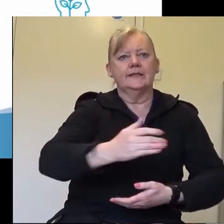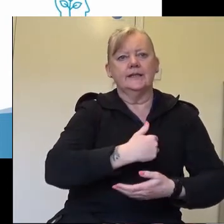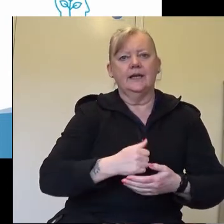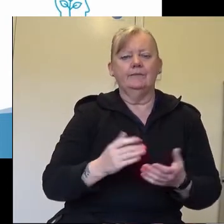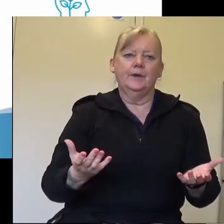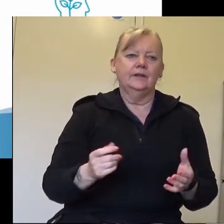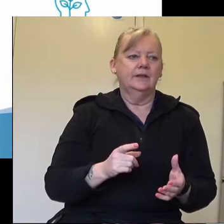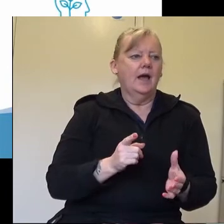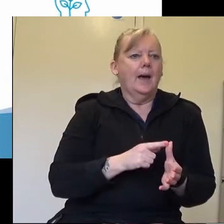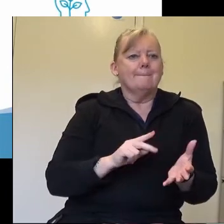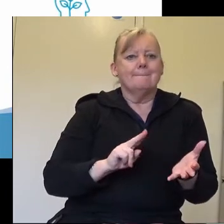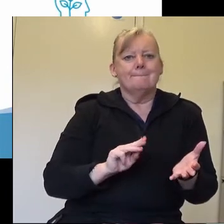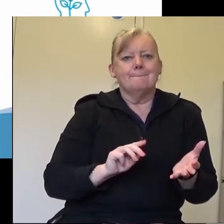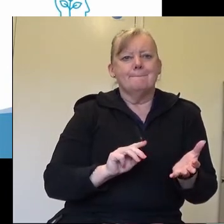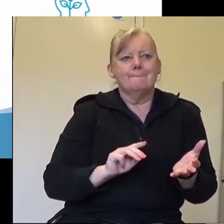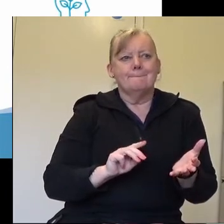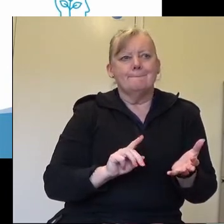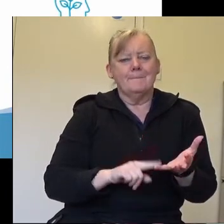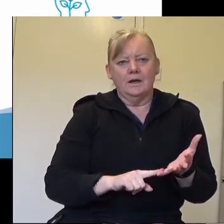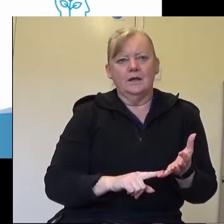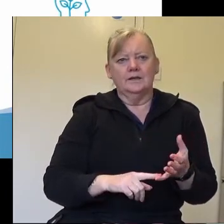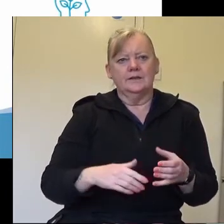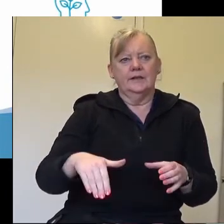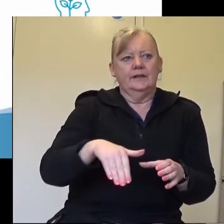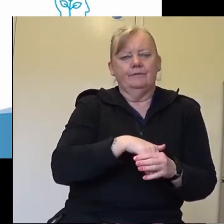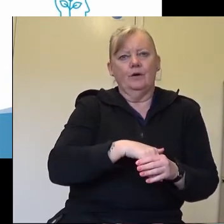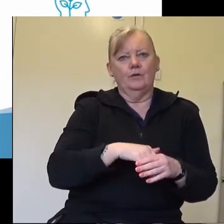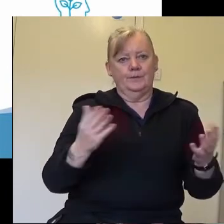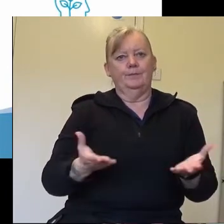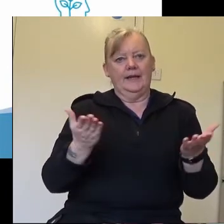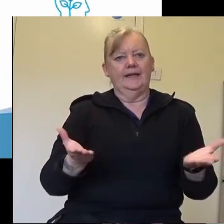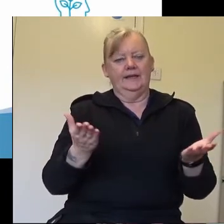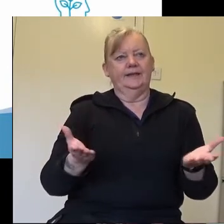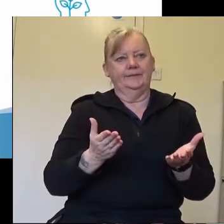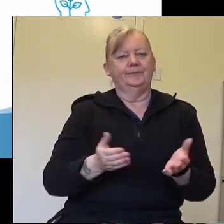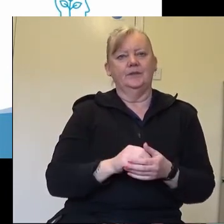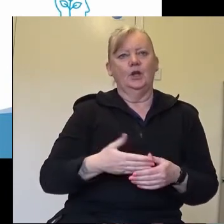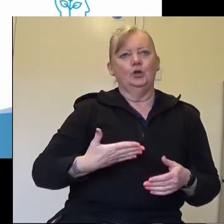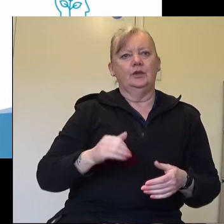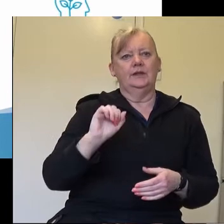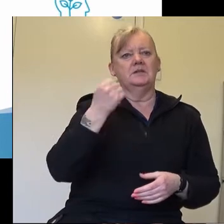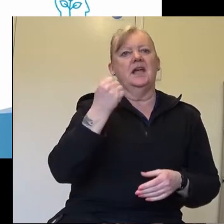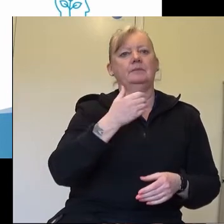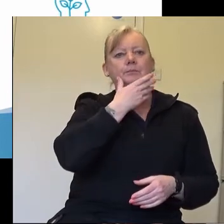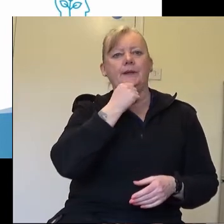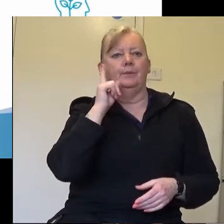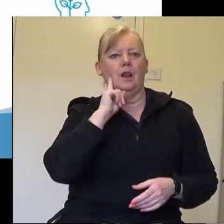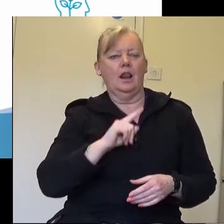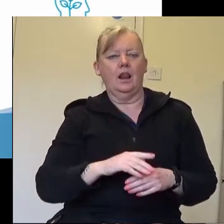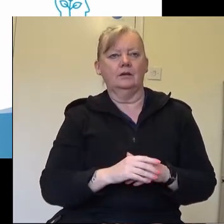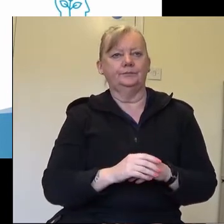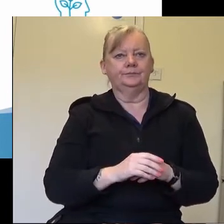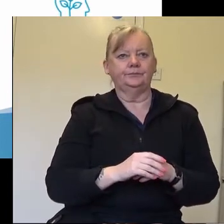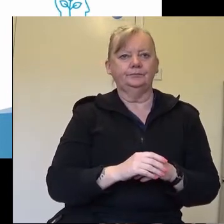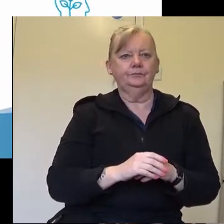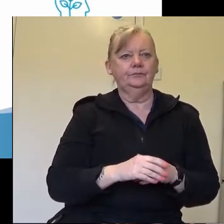time. But what is Among Us is like playing Cluedo, to be honest. So when kids are playing Among Us, it's